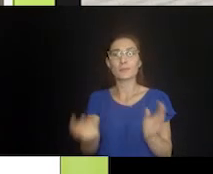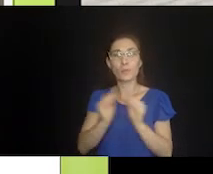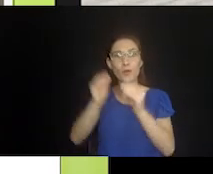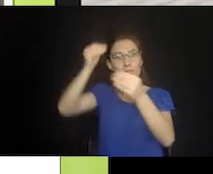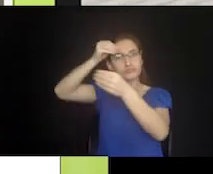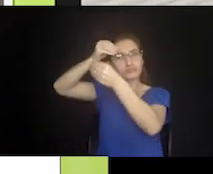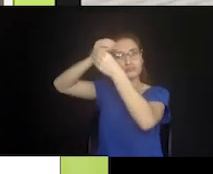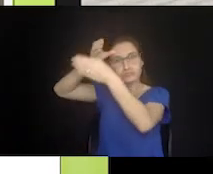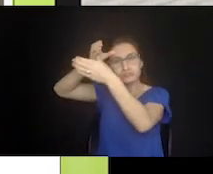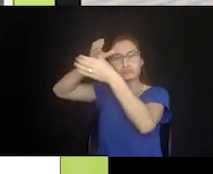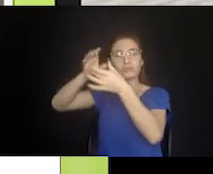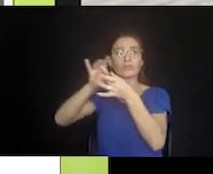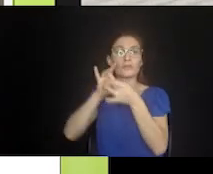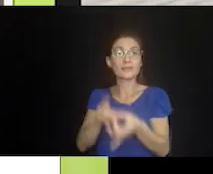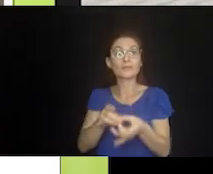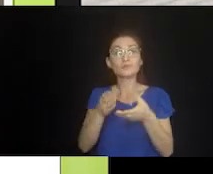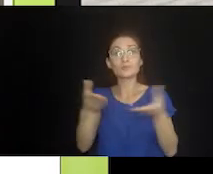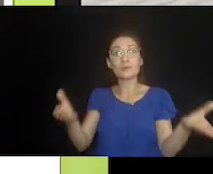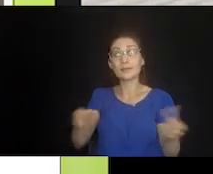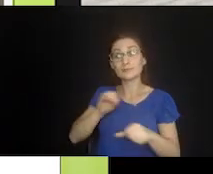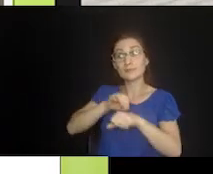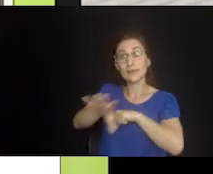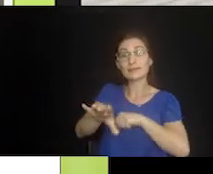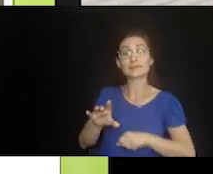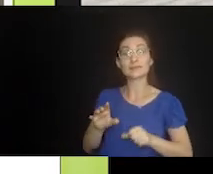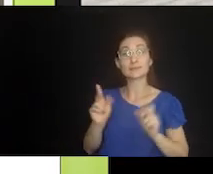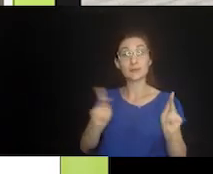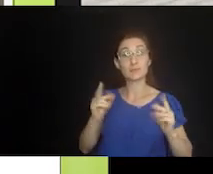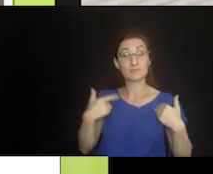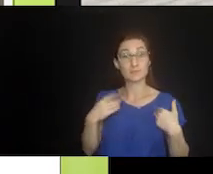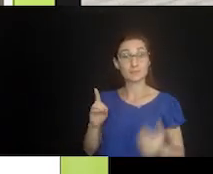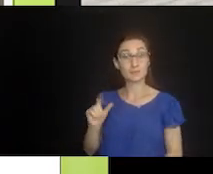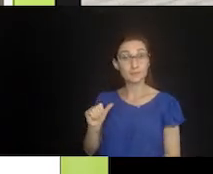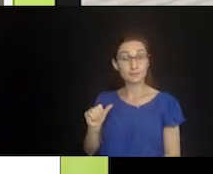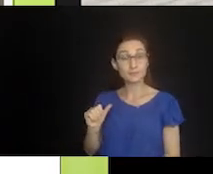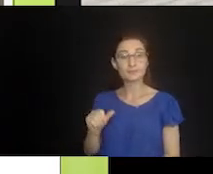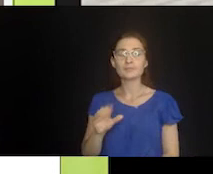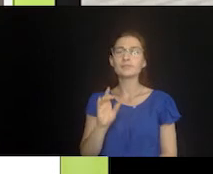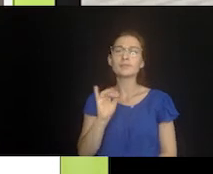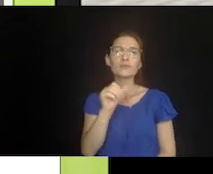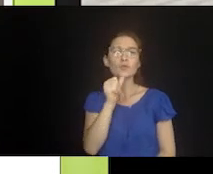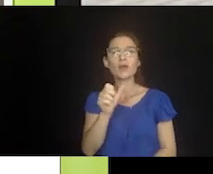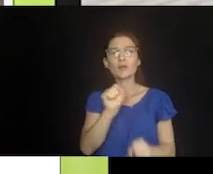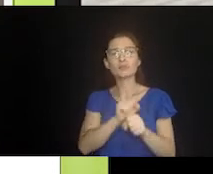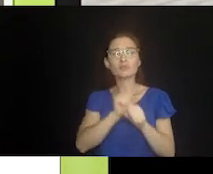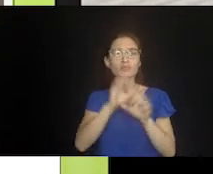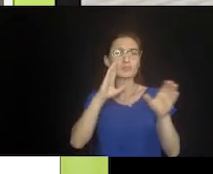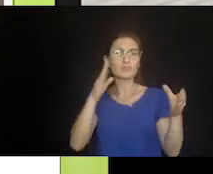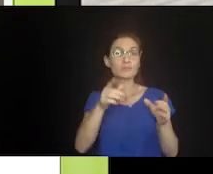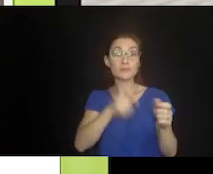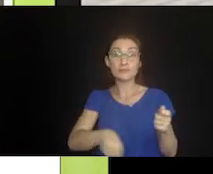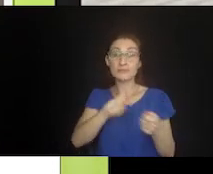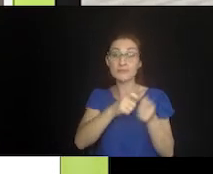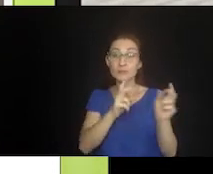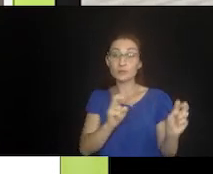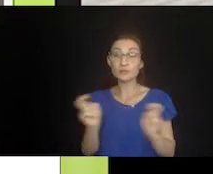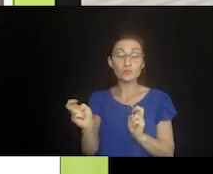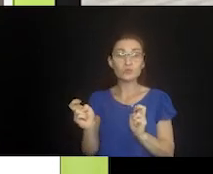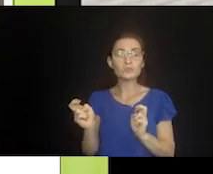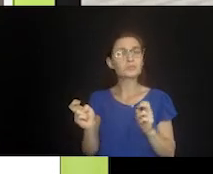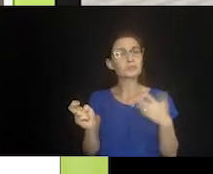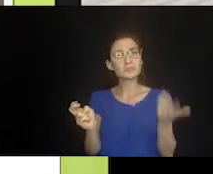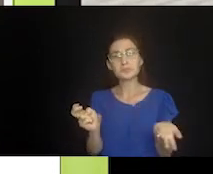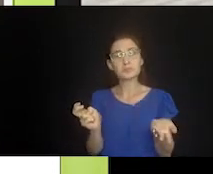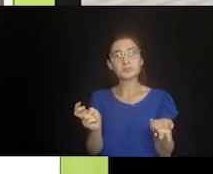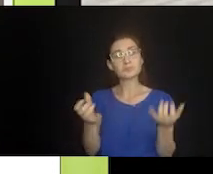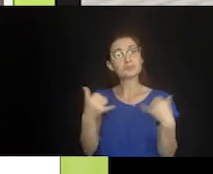going to help you get more and more educated about things affecting people with disabilities. And even if you're not working on a specific